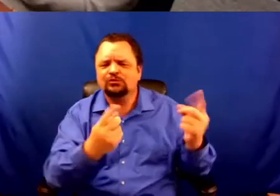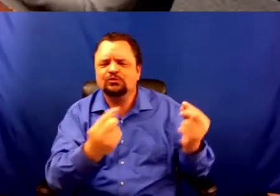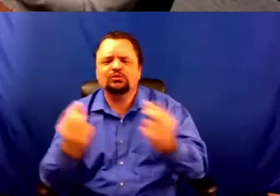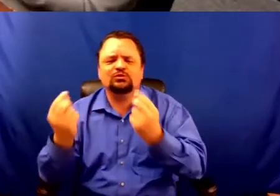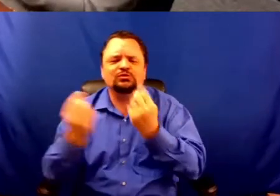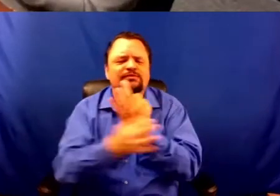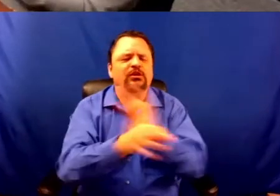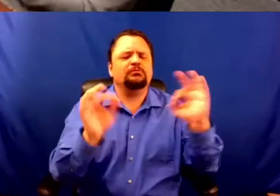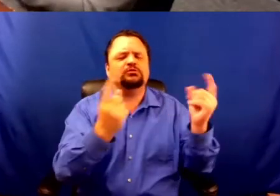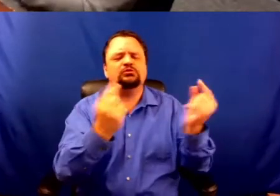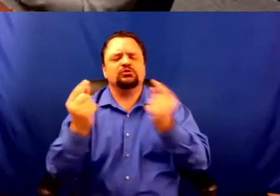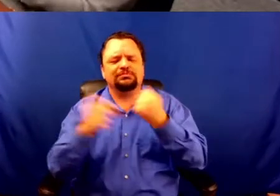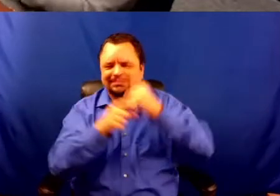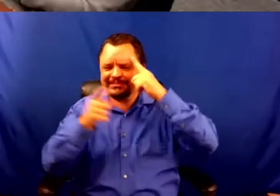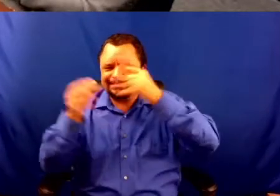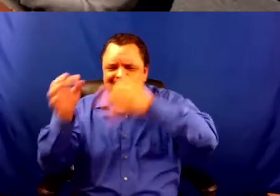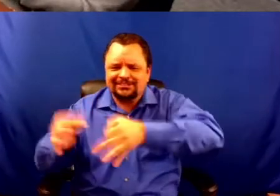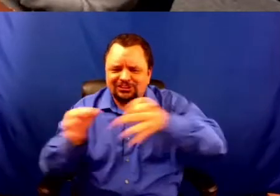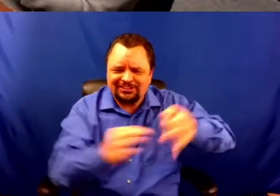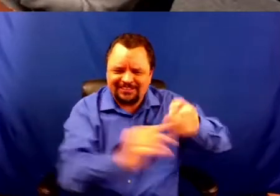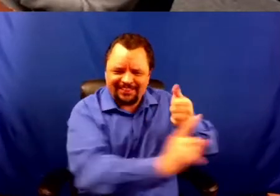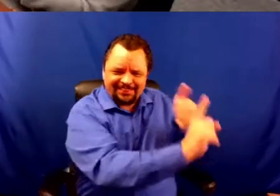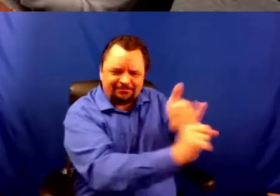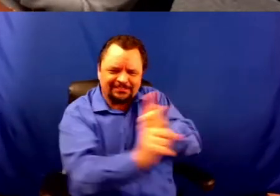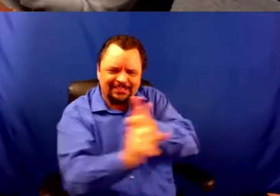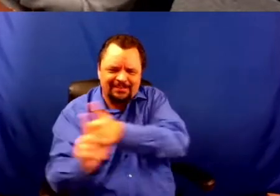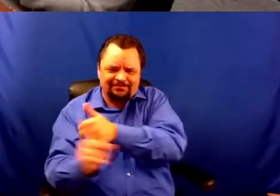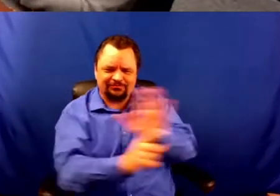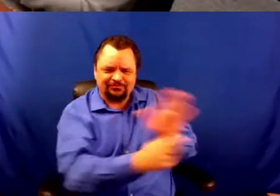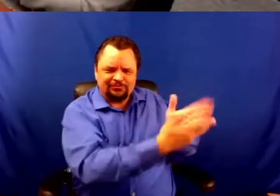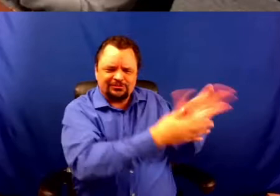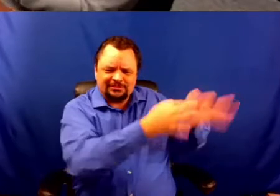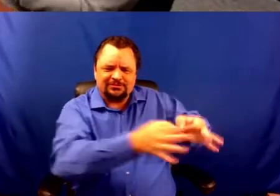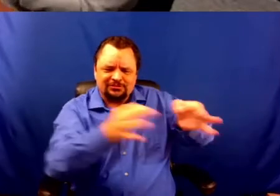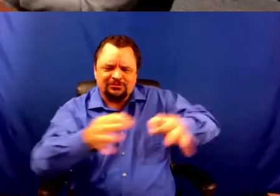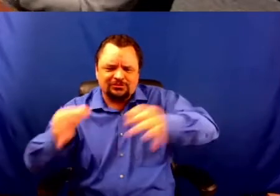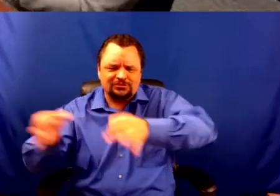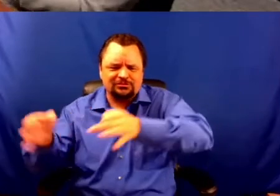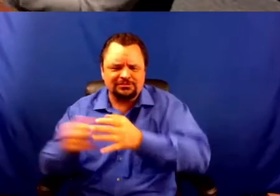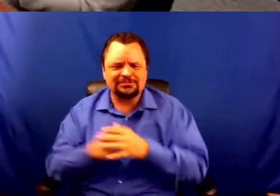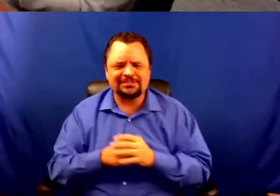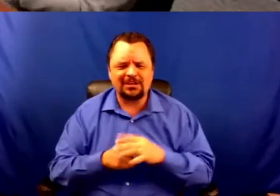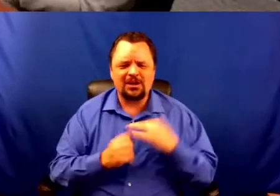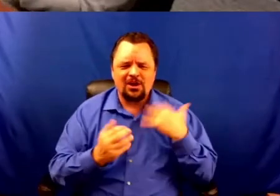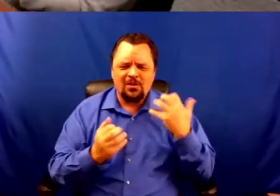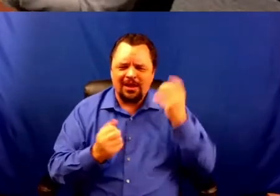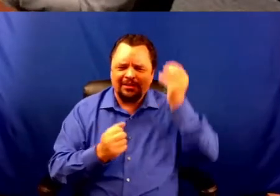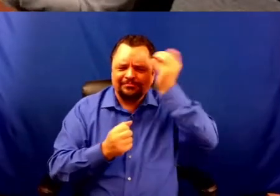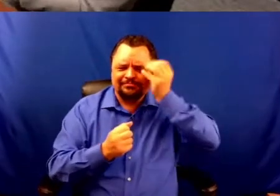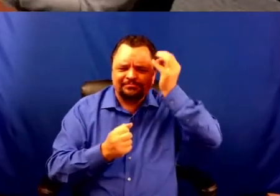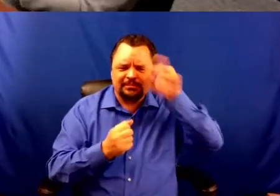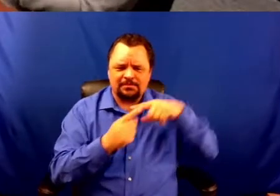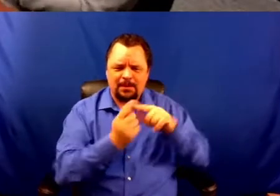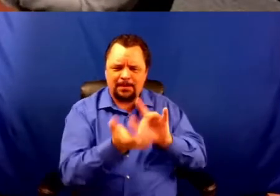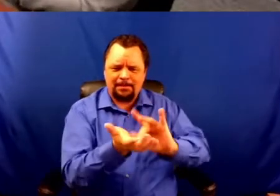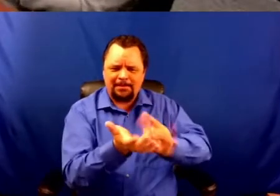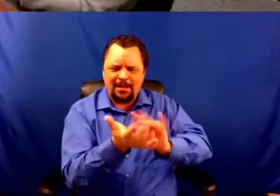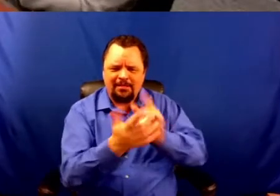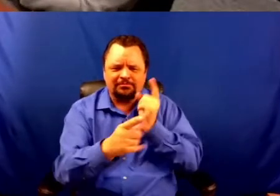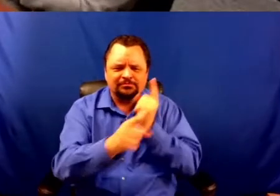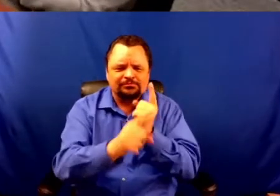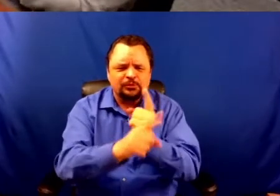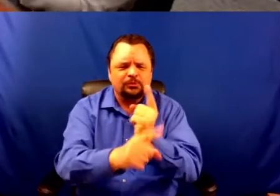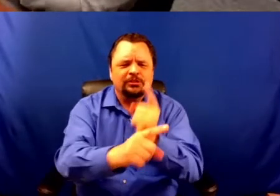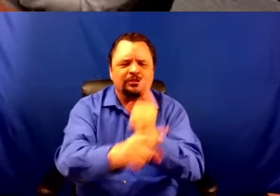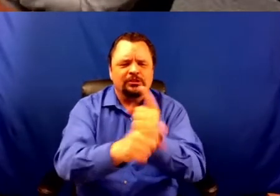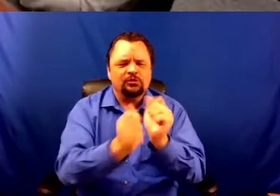make the decisions that are best for you, encouraging you to take into account your medical situation, work with your PCP, all